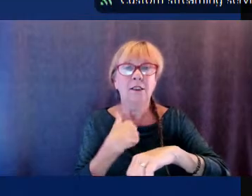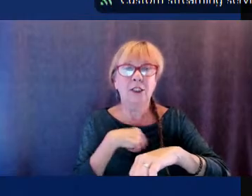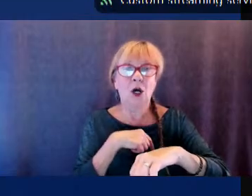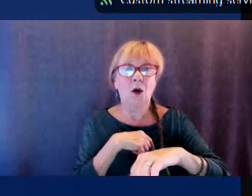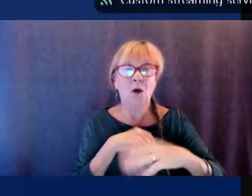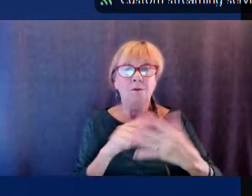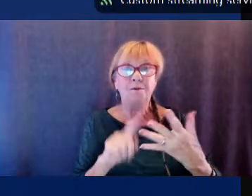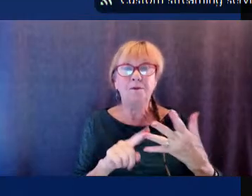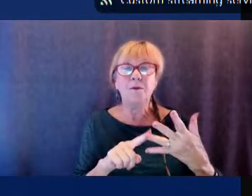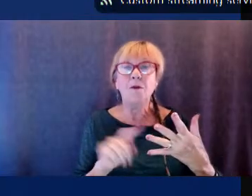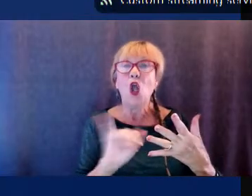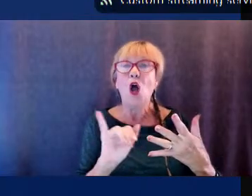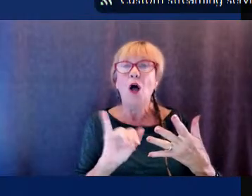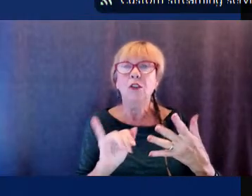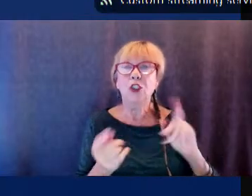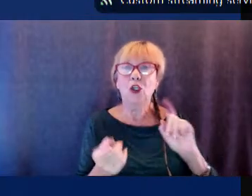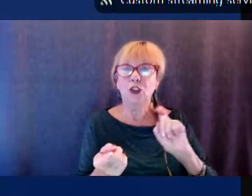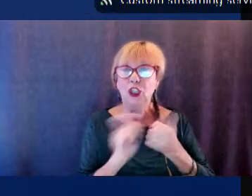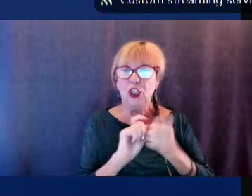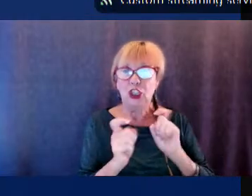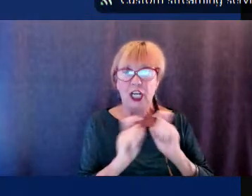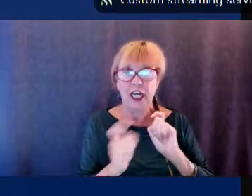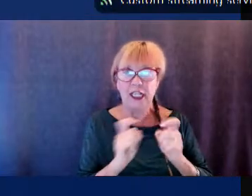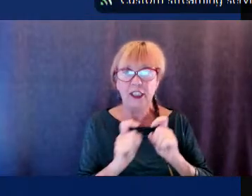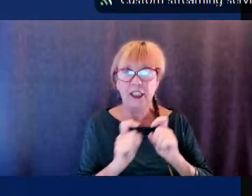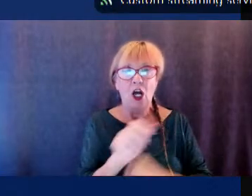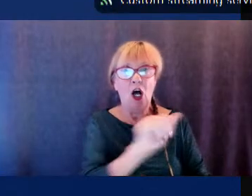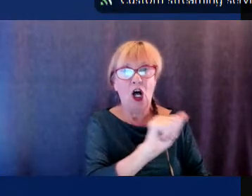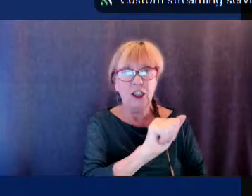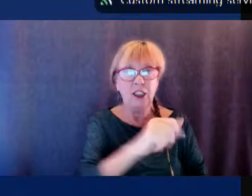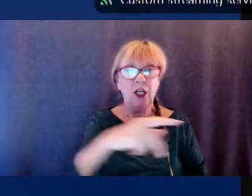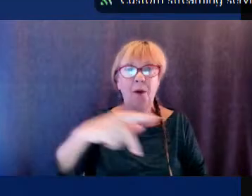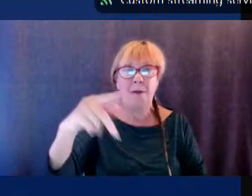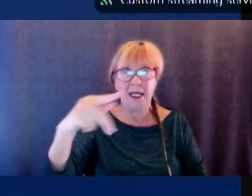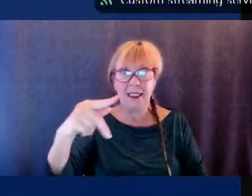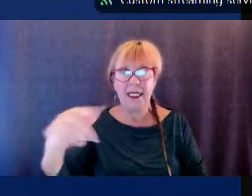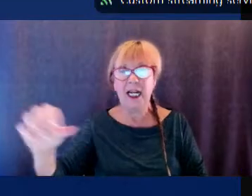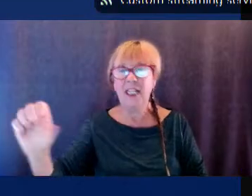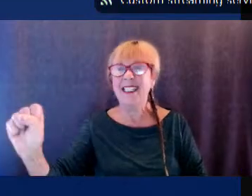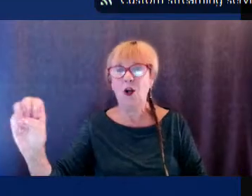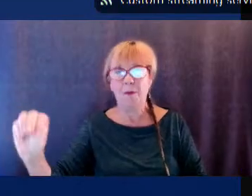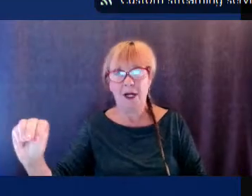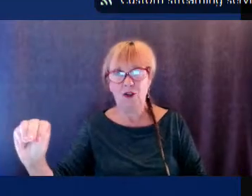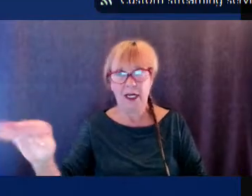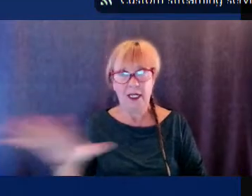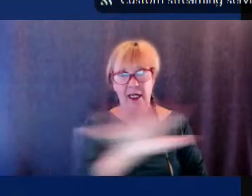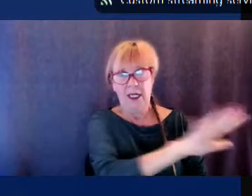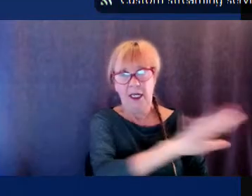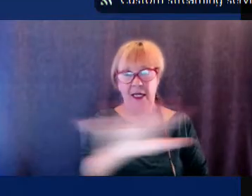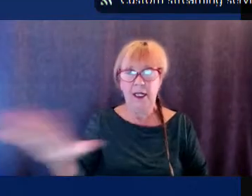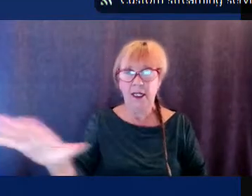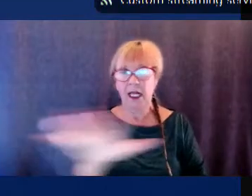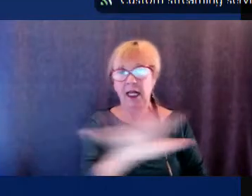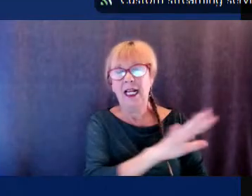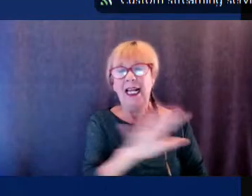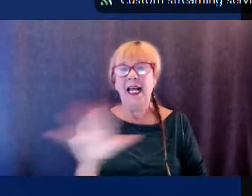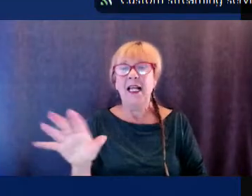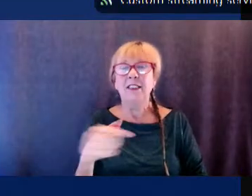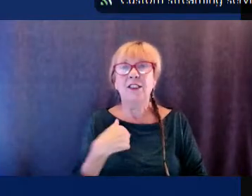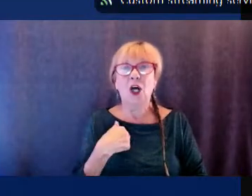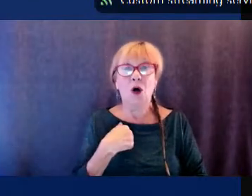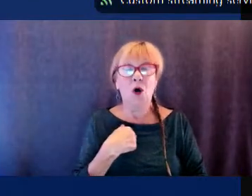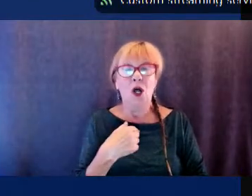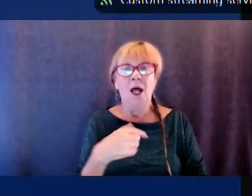also made changes to our Altadena Pasadena Sierra Madre zone, where we stopped serving, obviously, in parts where there was